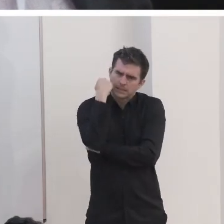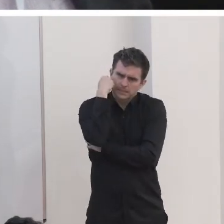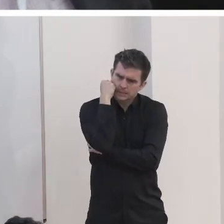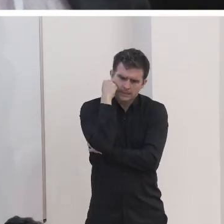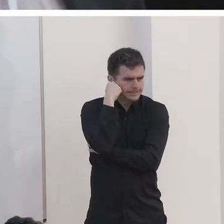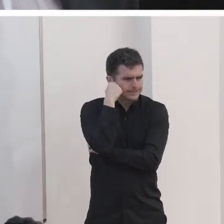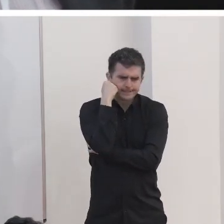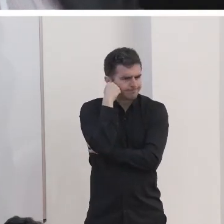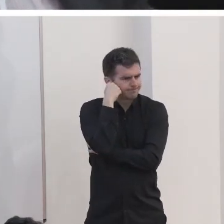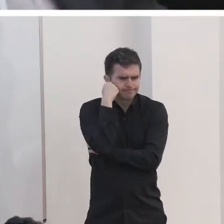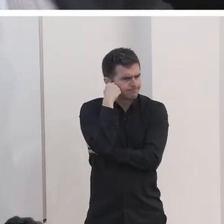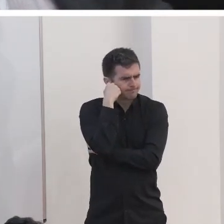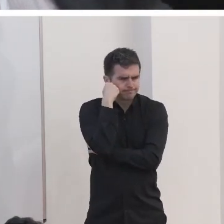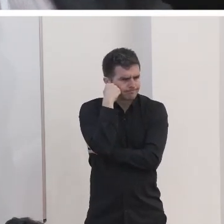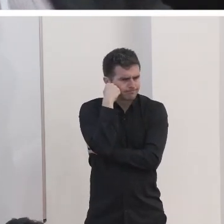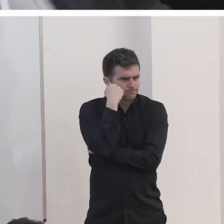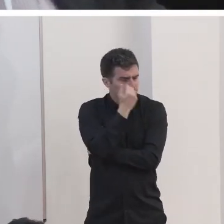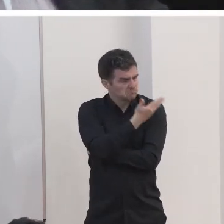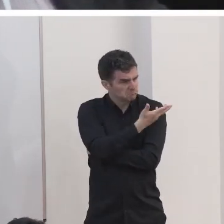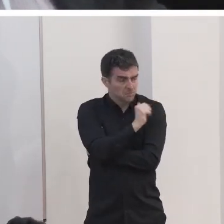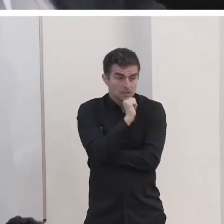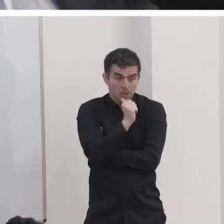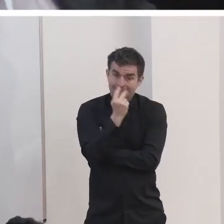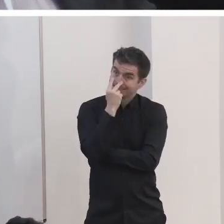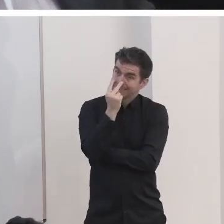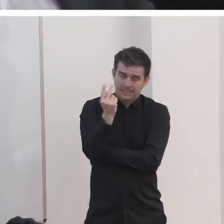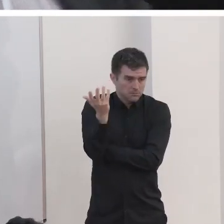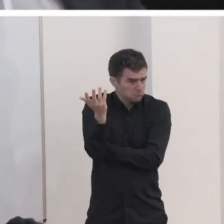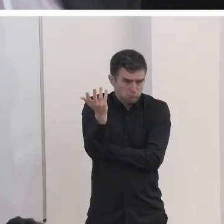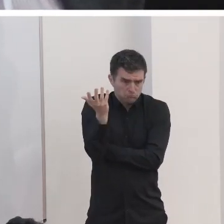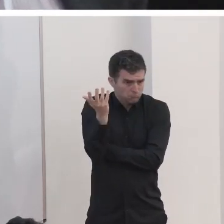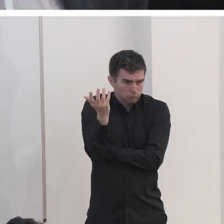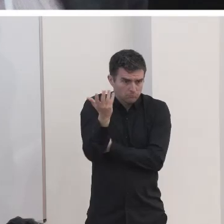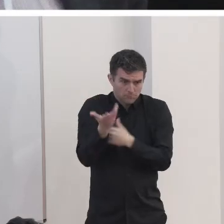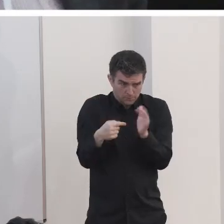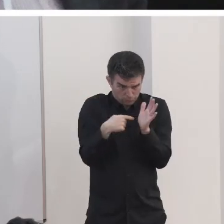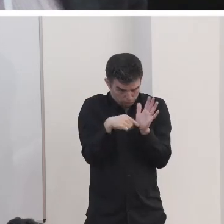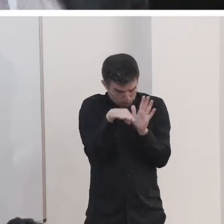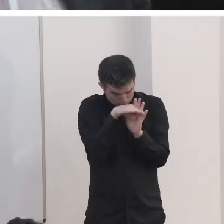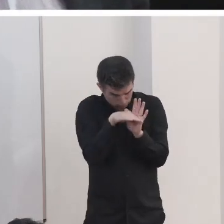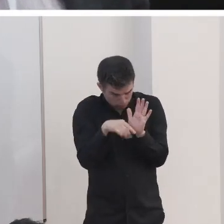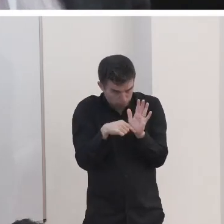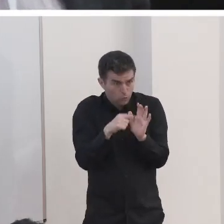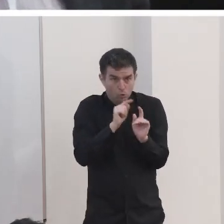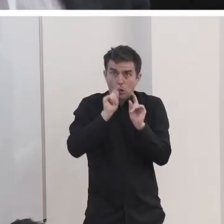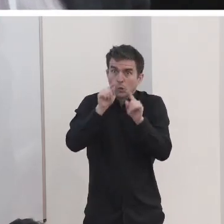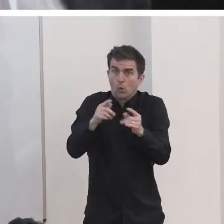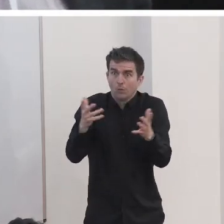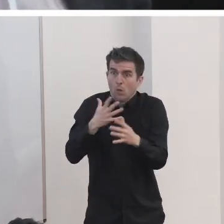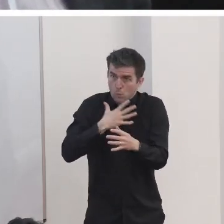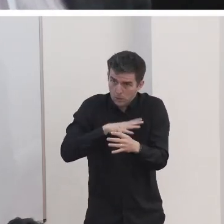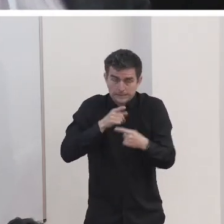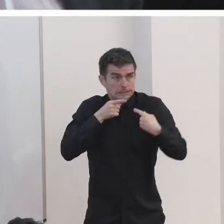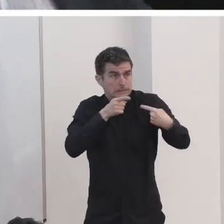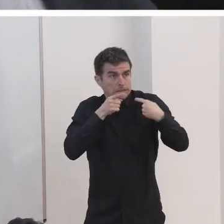want to win the case, when you ask the person again, do you see? It's insulting and painful, you know.